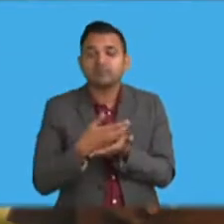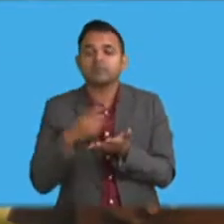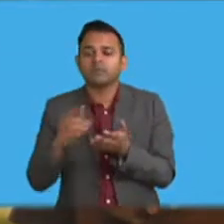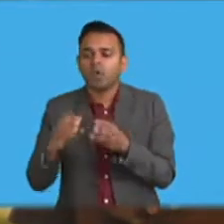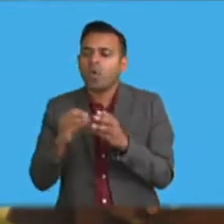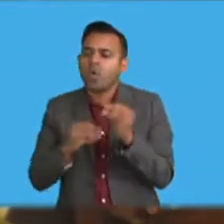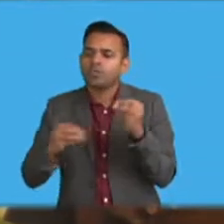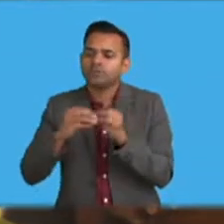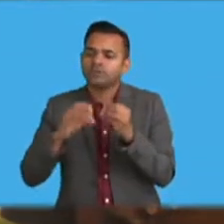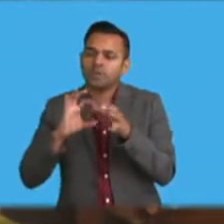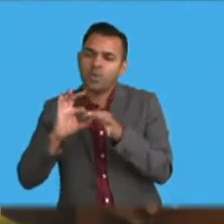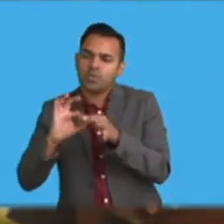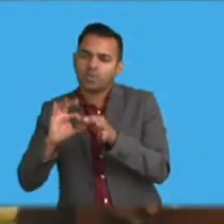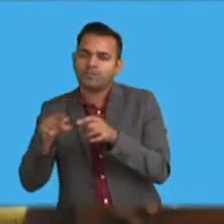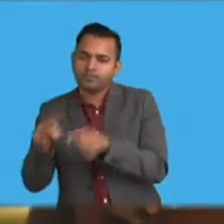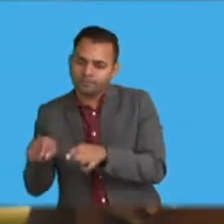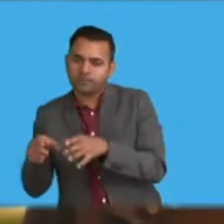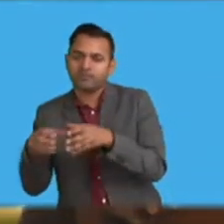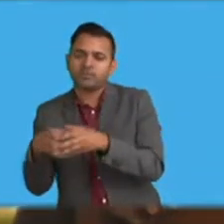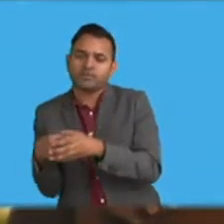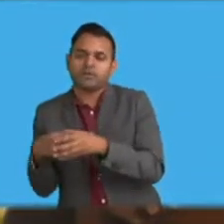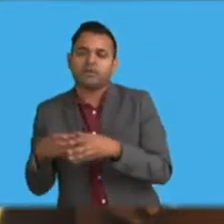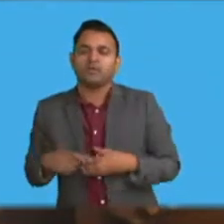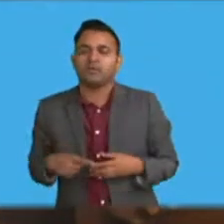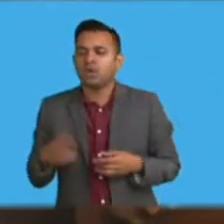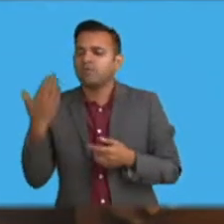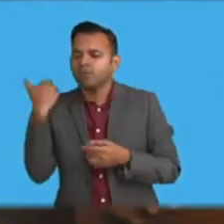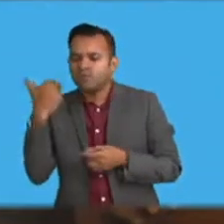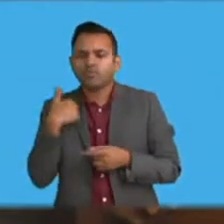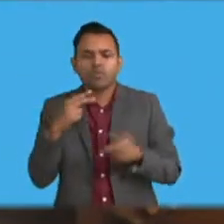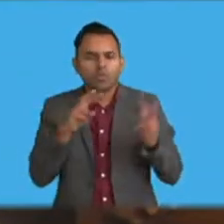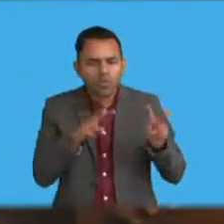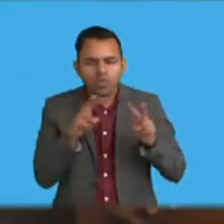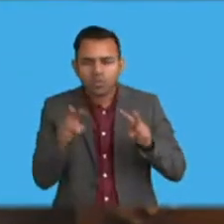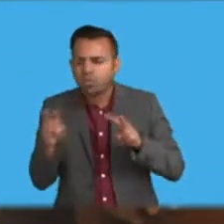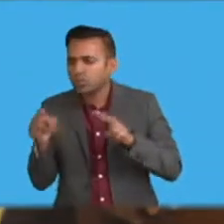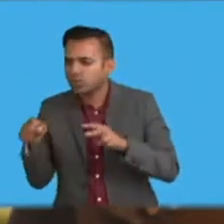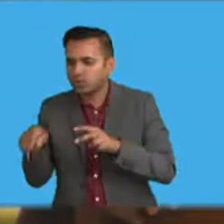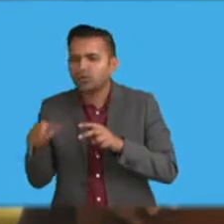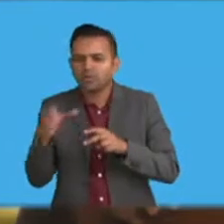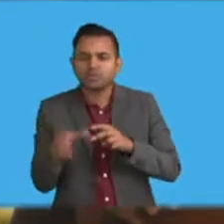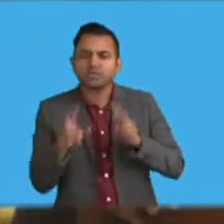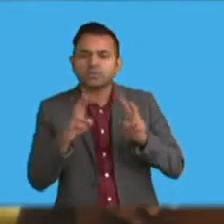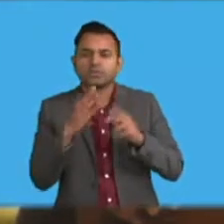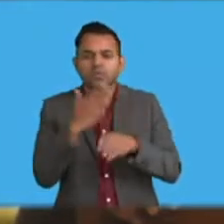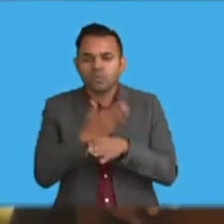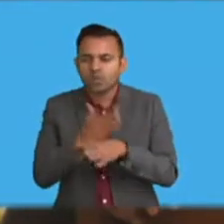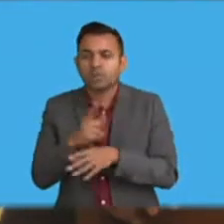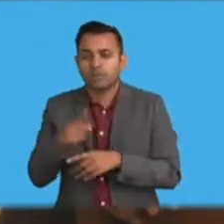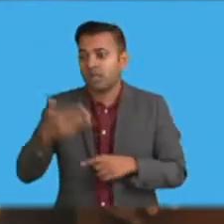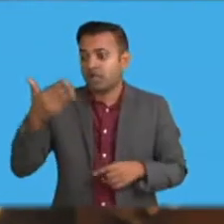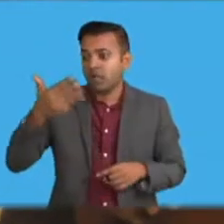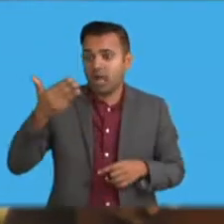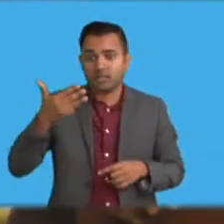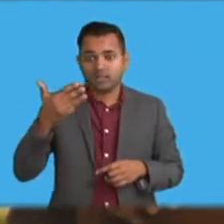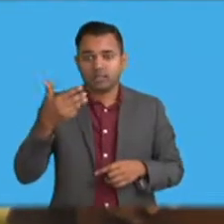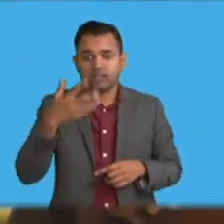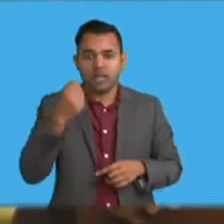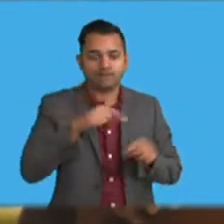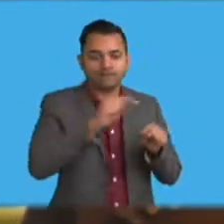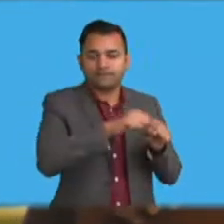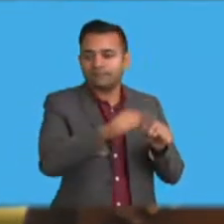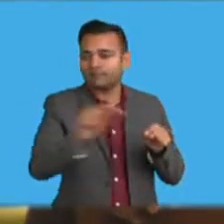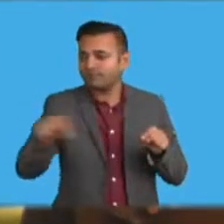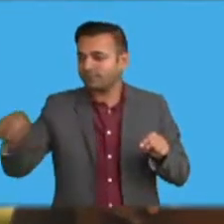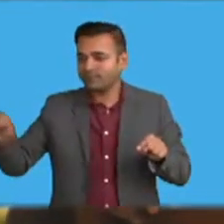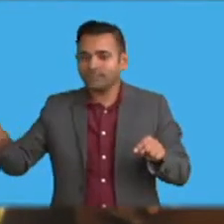of looking for labor. A total of 19 cooperatives have been assisted with the grant funds of $90,000 each to